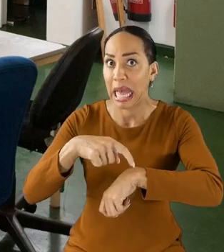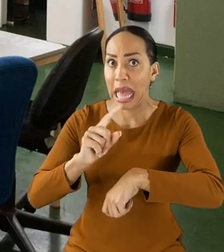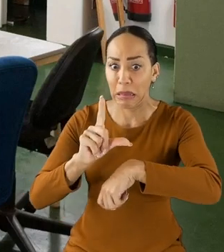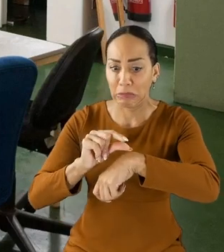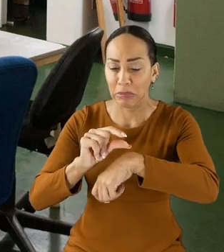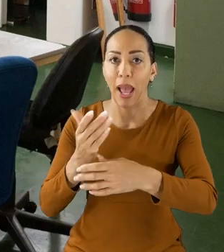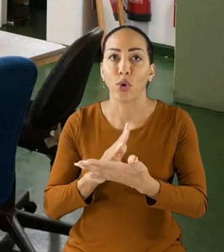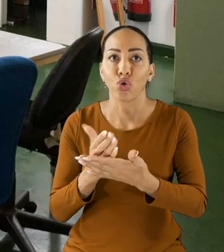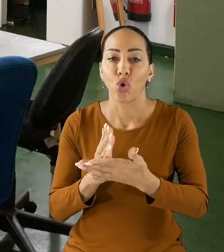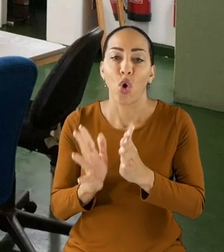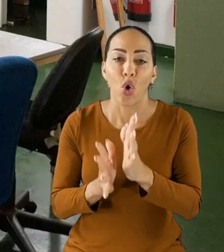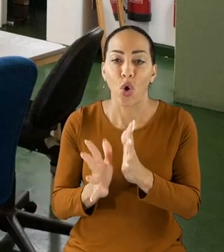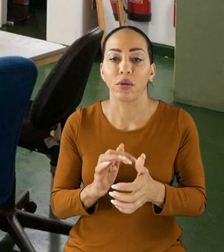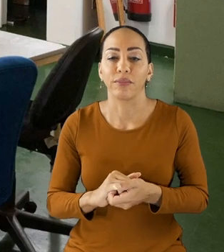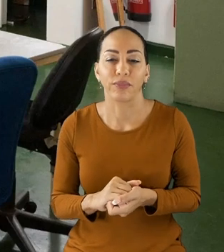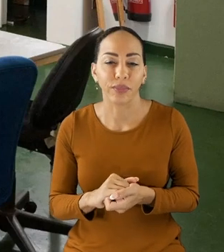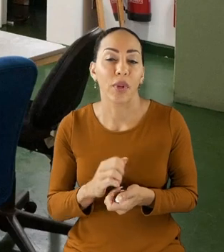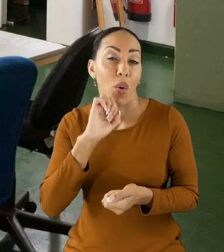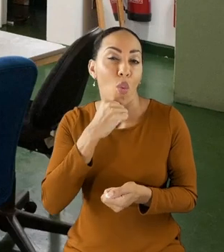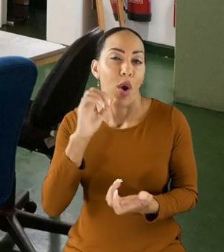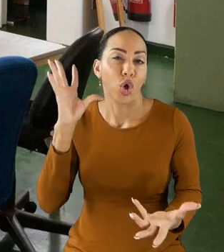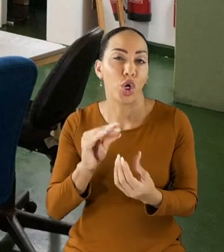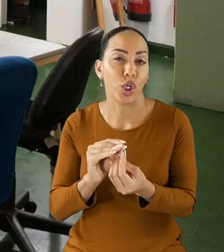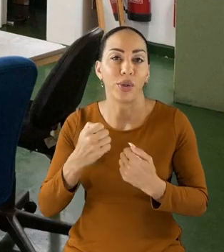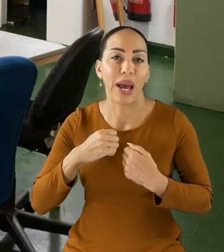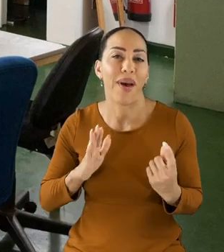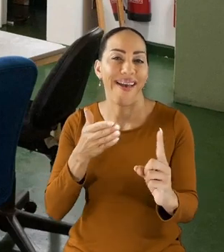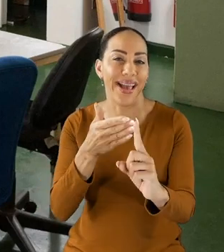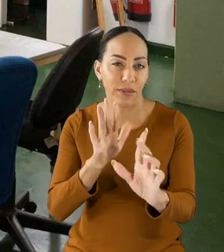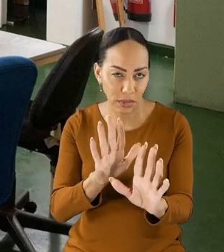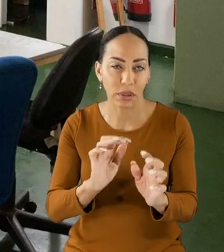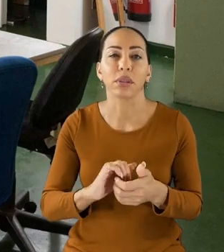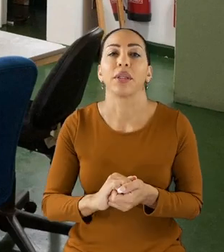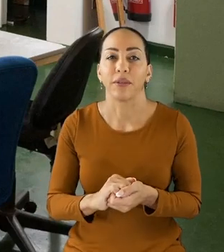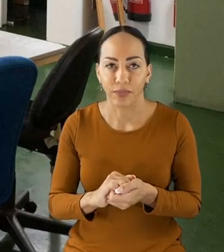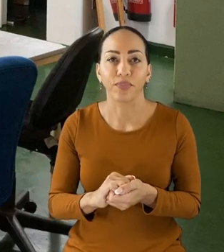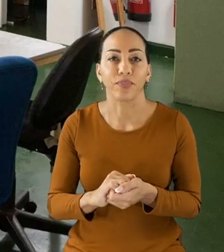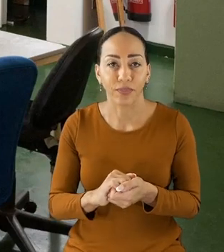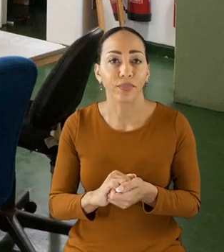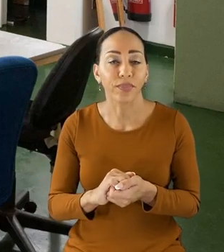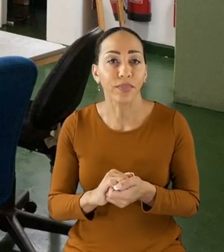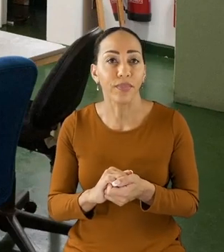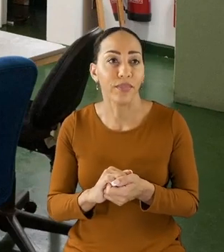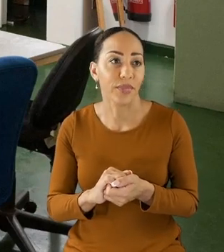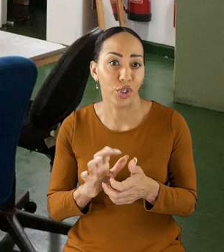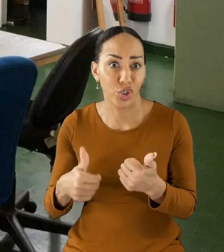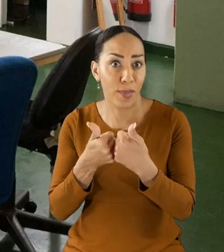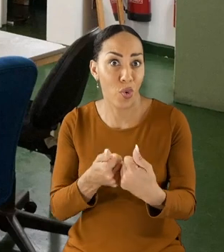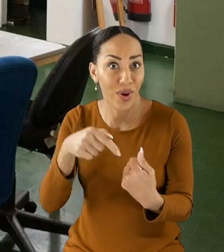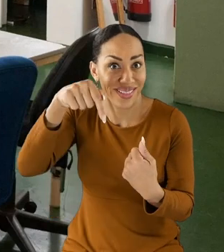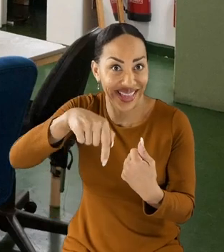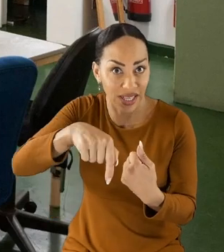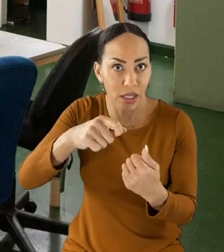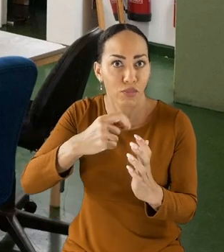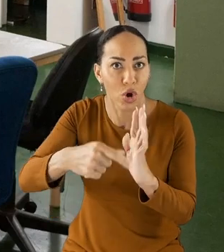I'm not sure how much time I've got left, but I'm just going to conclude with just sort of what our aims are to support this programme and